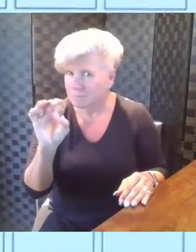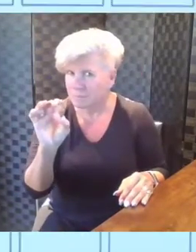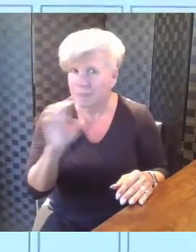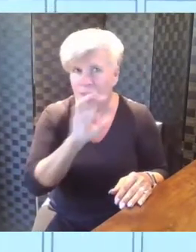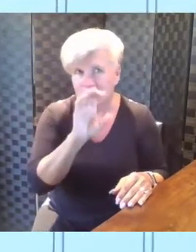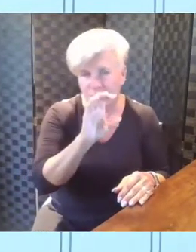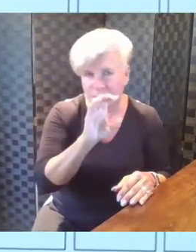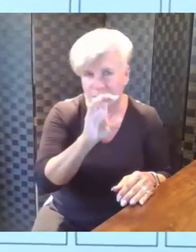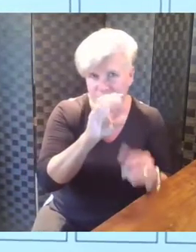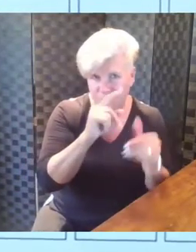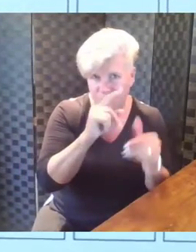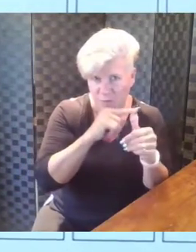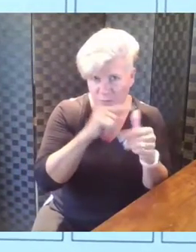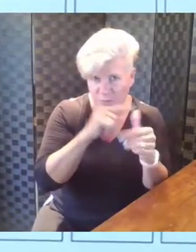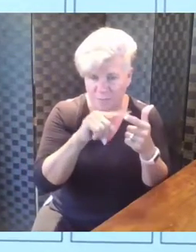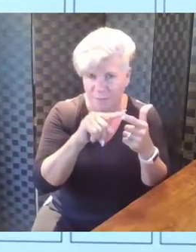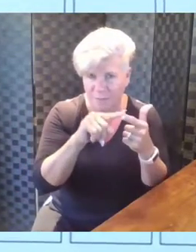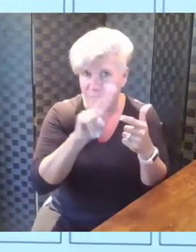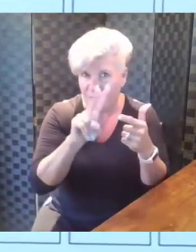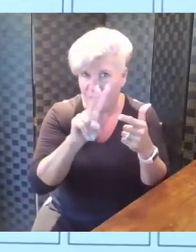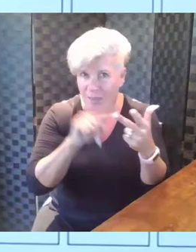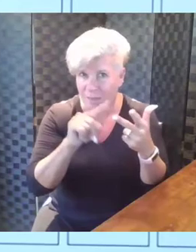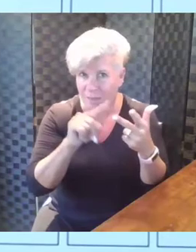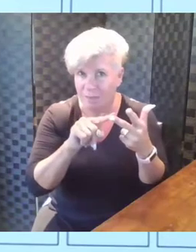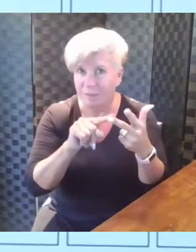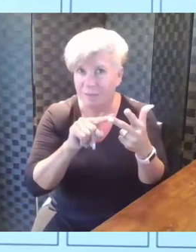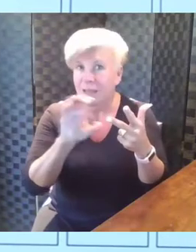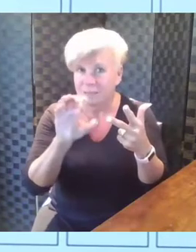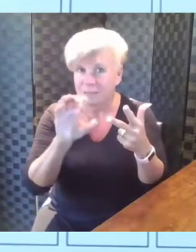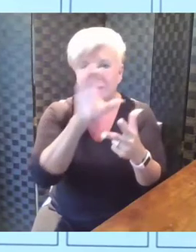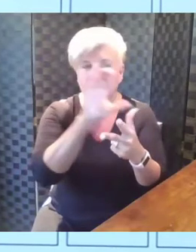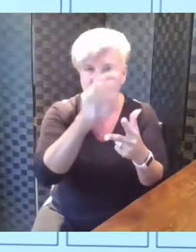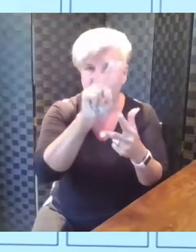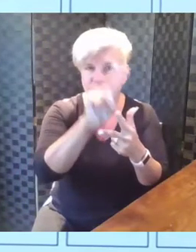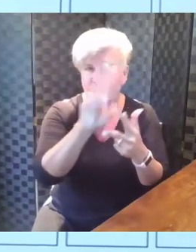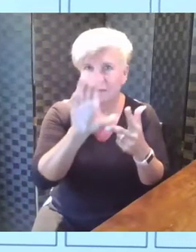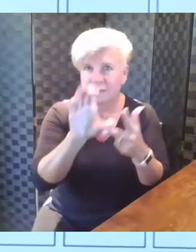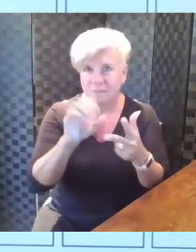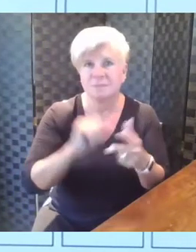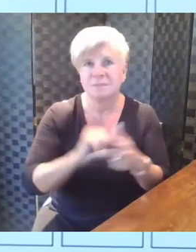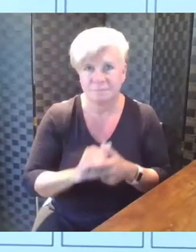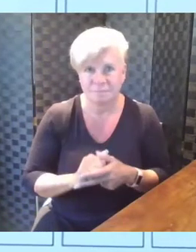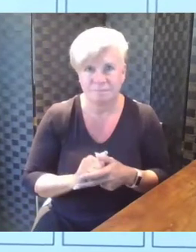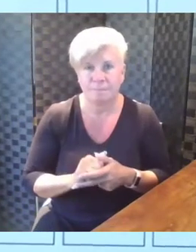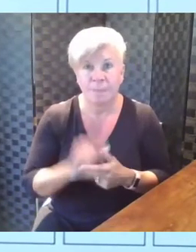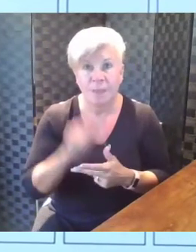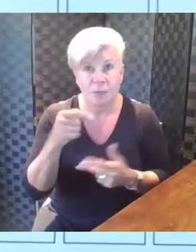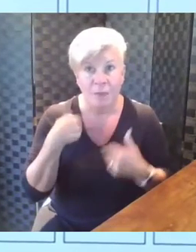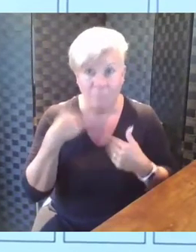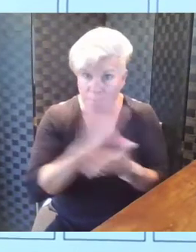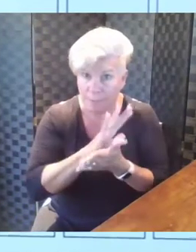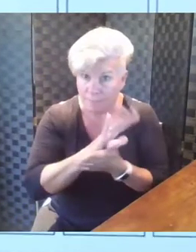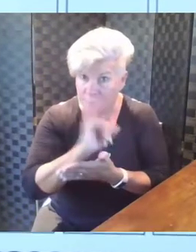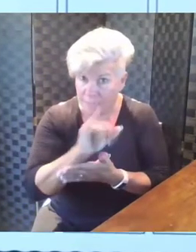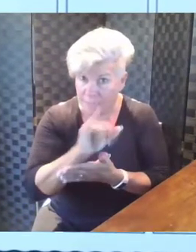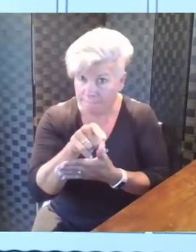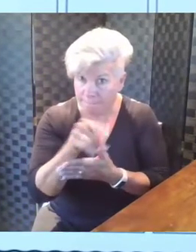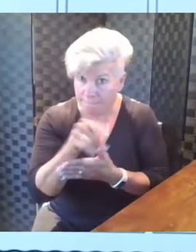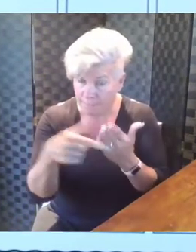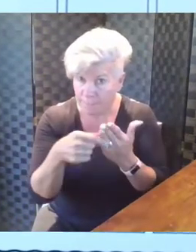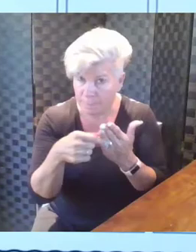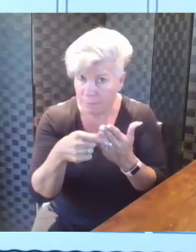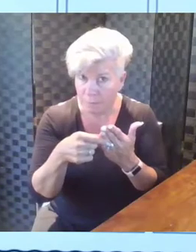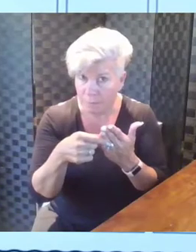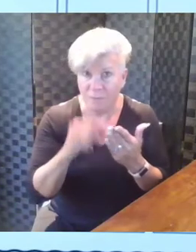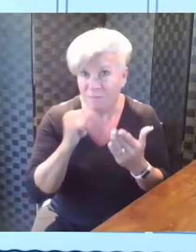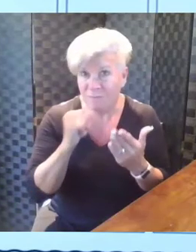have a consonant at the beginning, a vowel in the middle, and then a consonant at the end. You're going to have a page like this if you have my packet. If